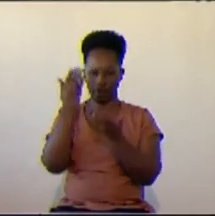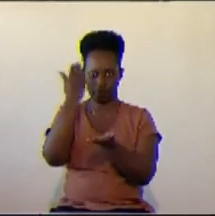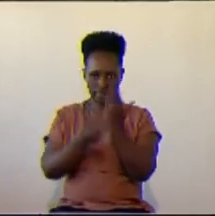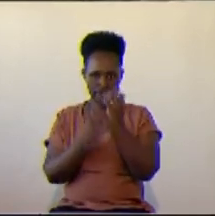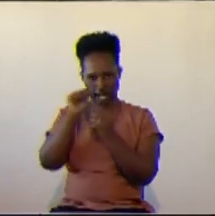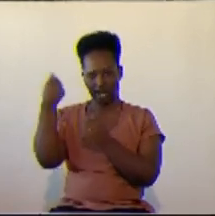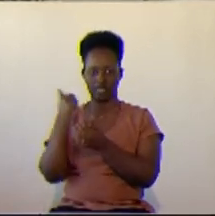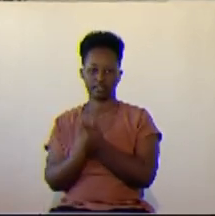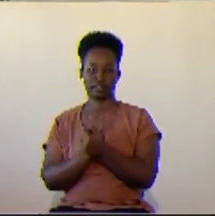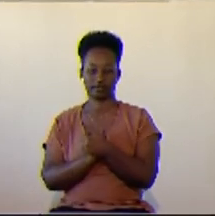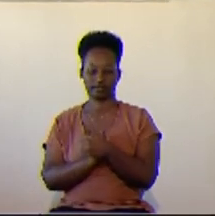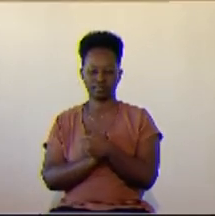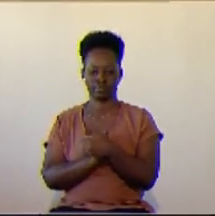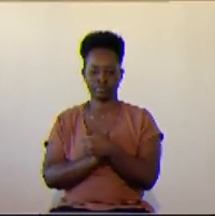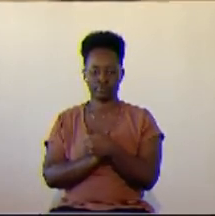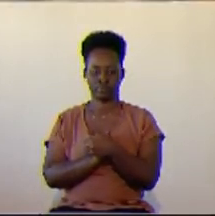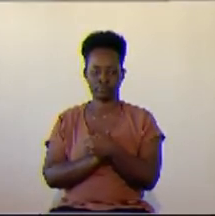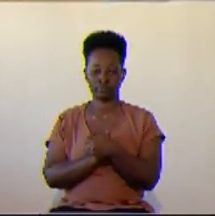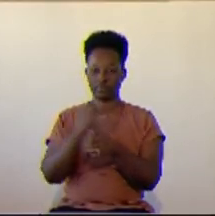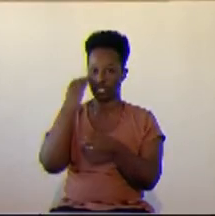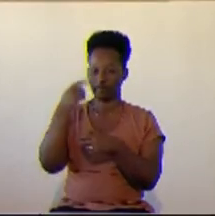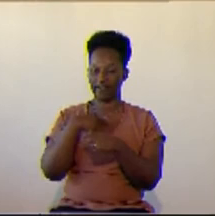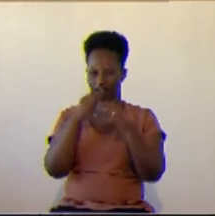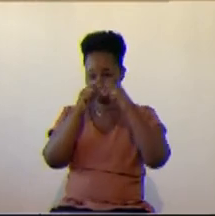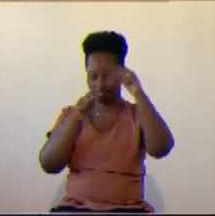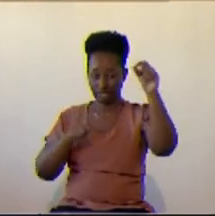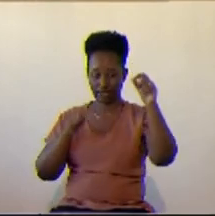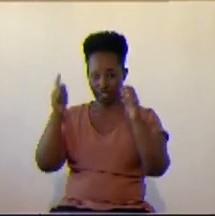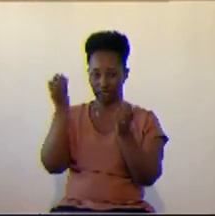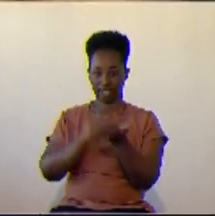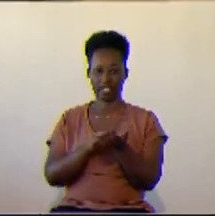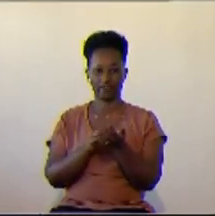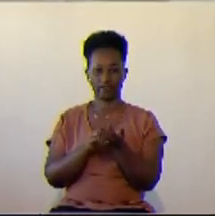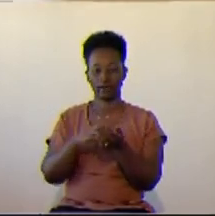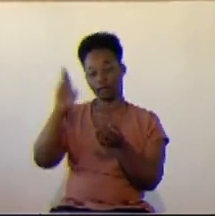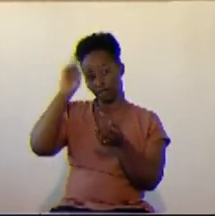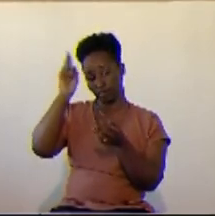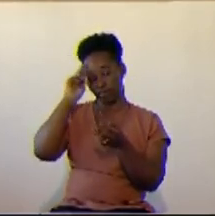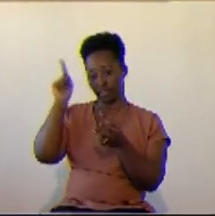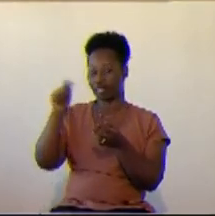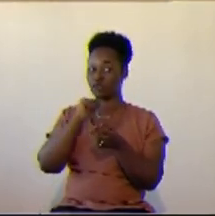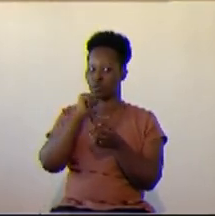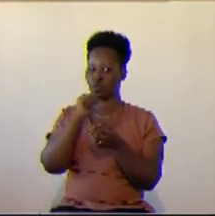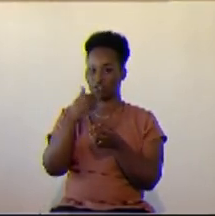other side. So if I measure this again, remember this is not the best